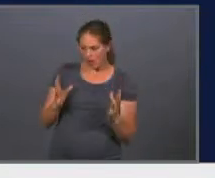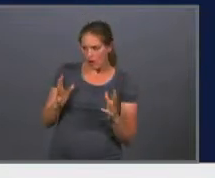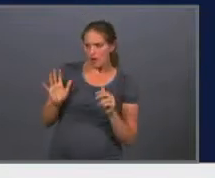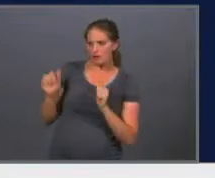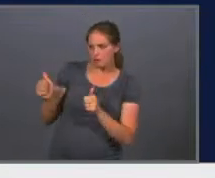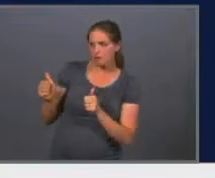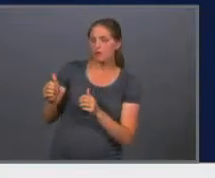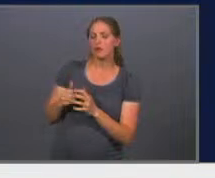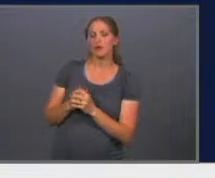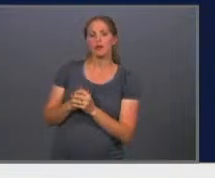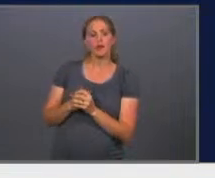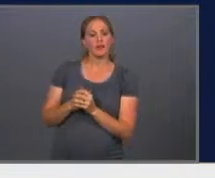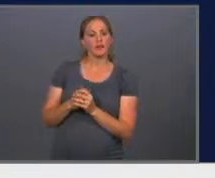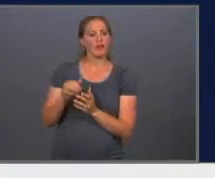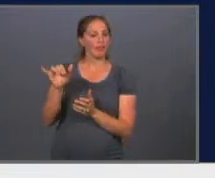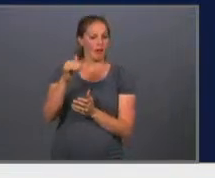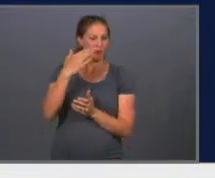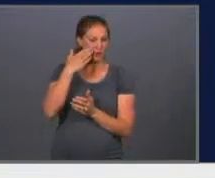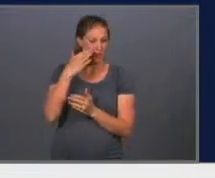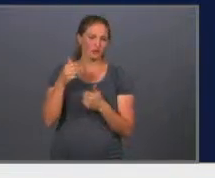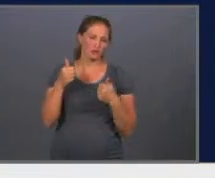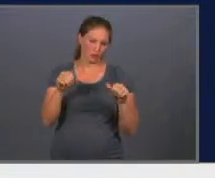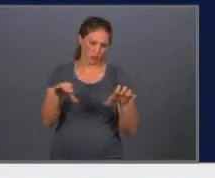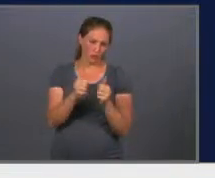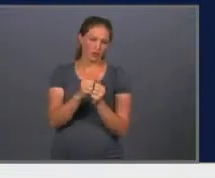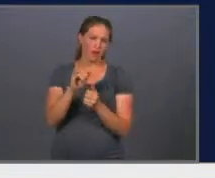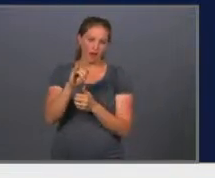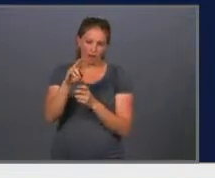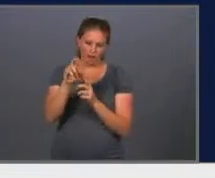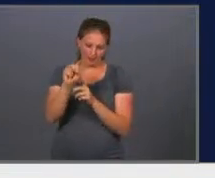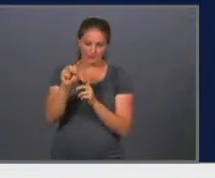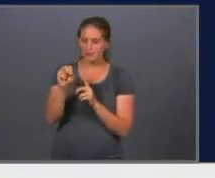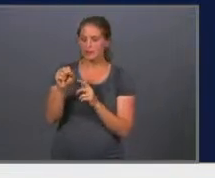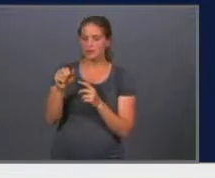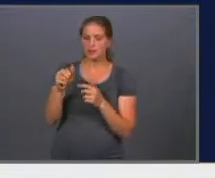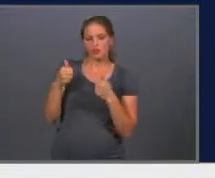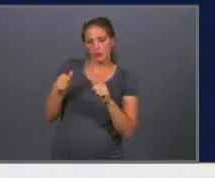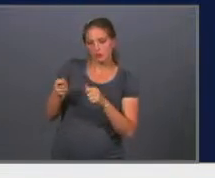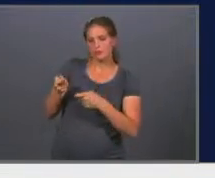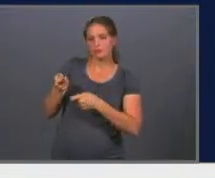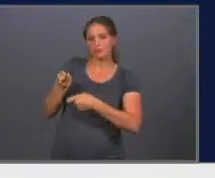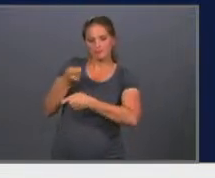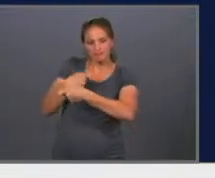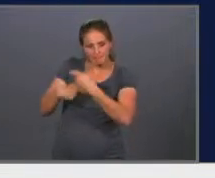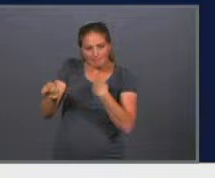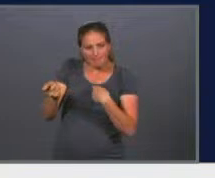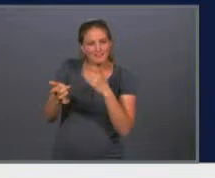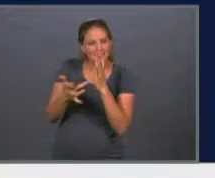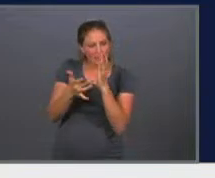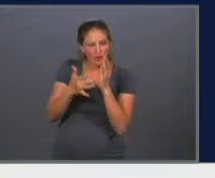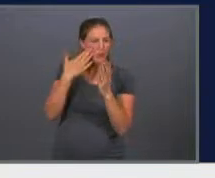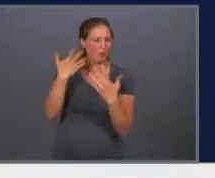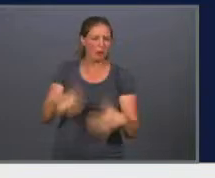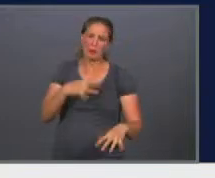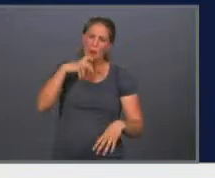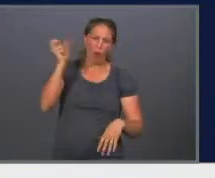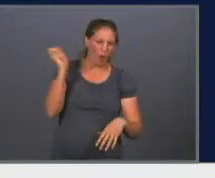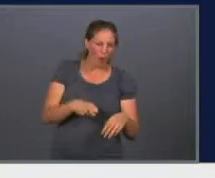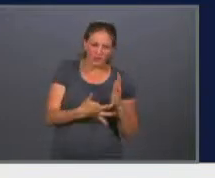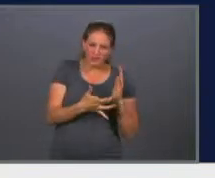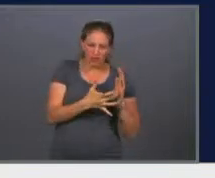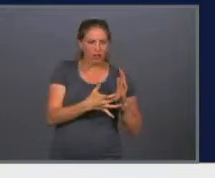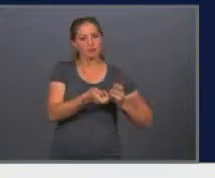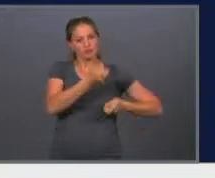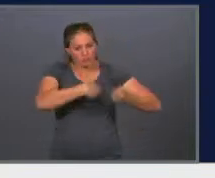were trying to do with the IRS, where they were attempting to replace technology that was decades old